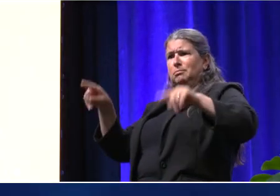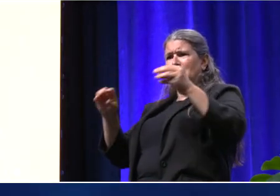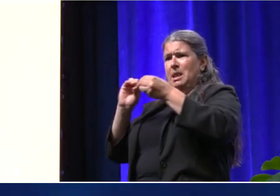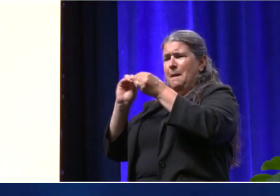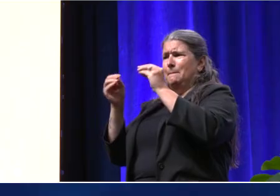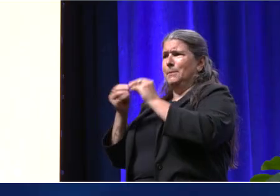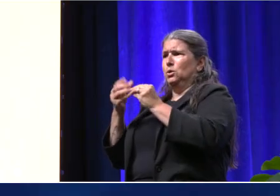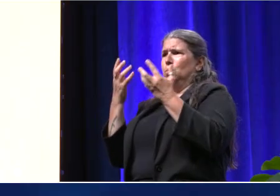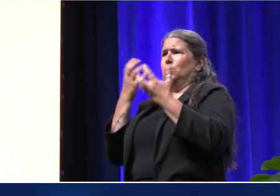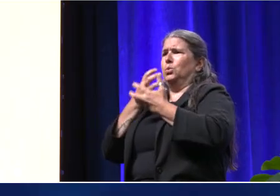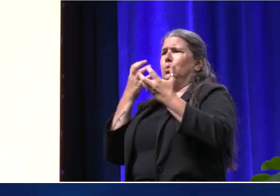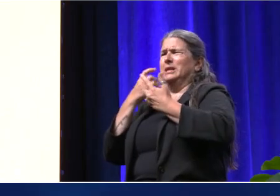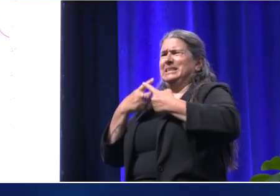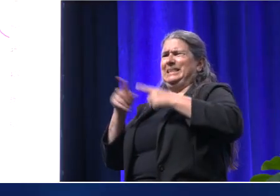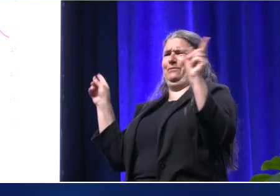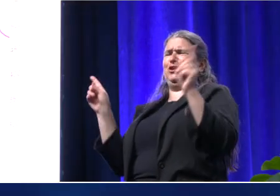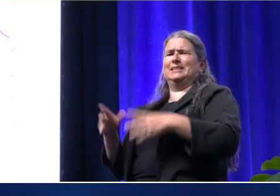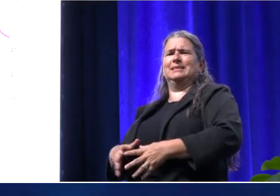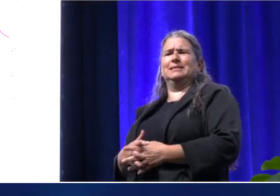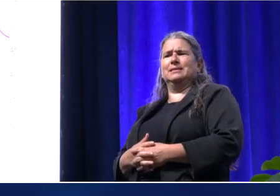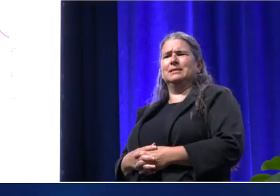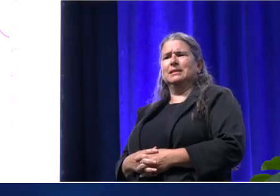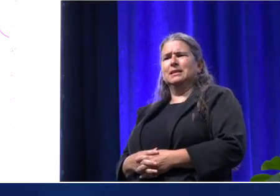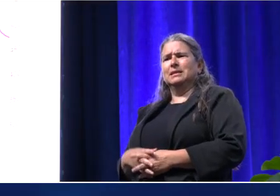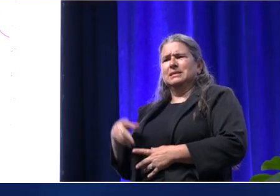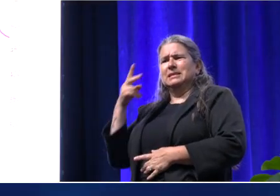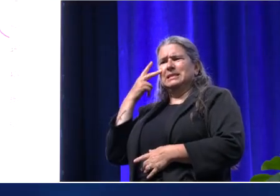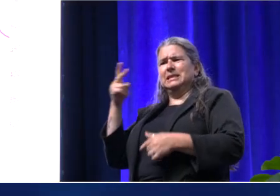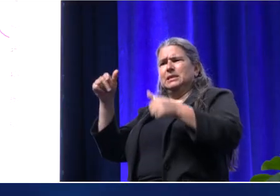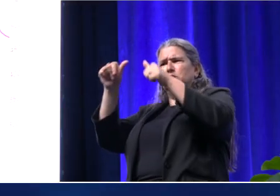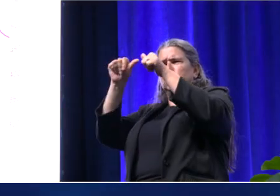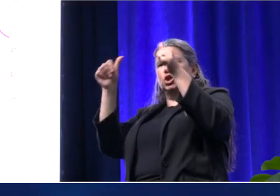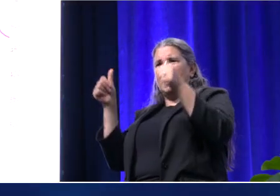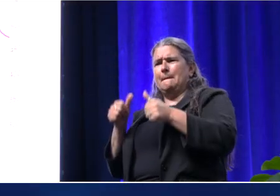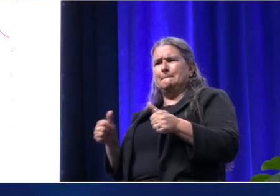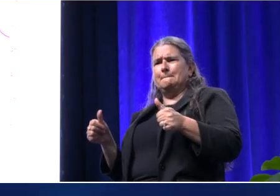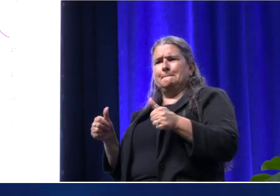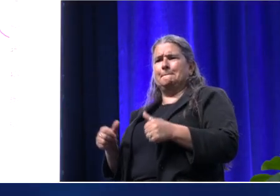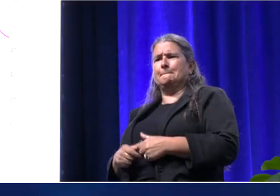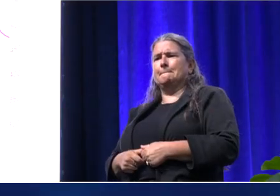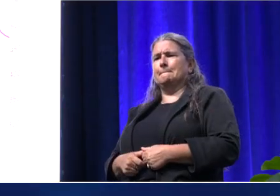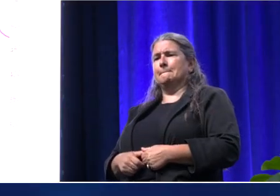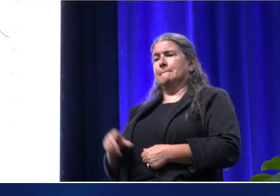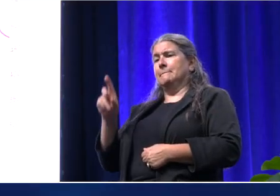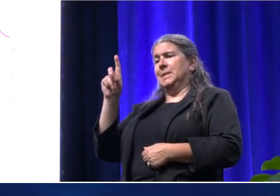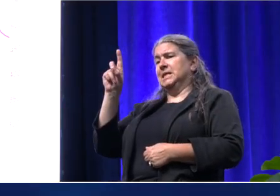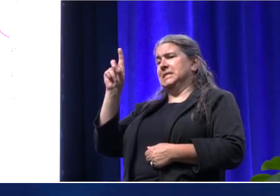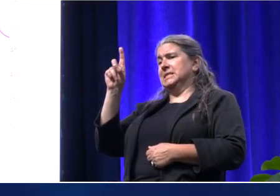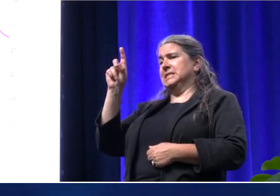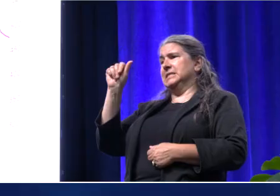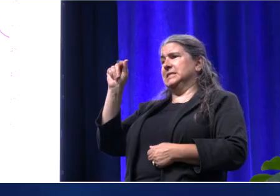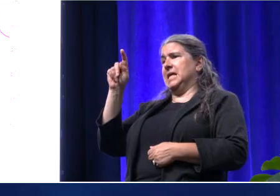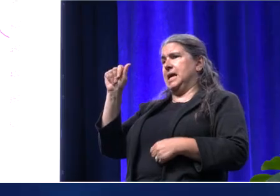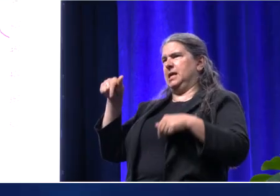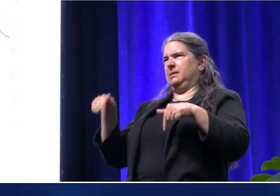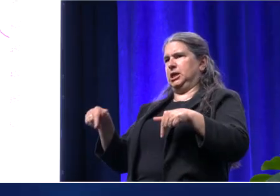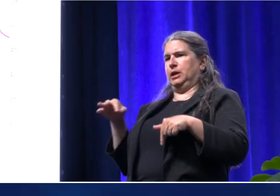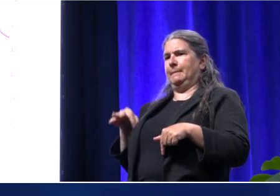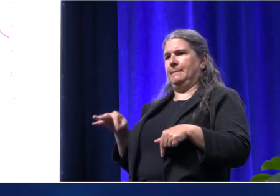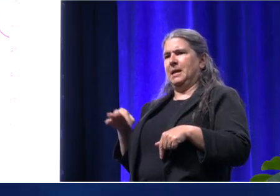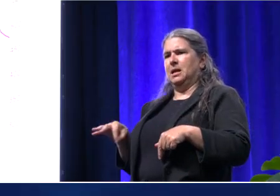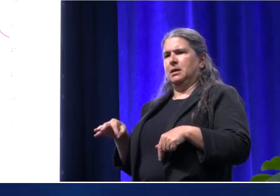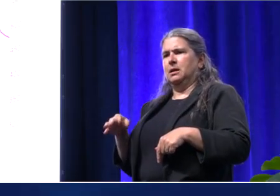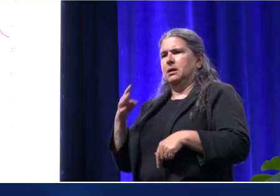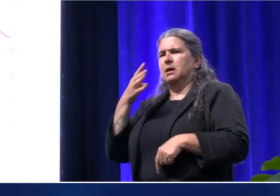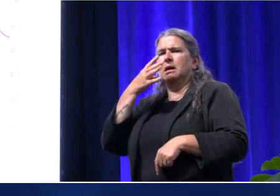like the shape of overdose declines. So this is here's the data from Maine. The purple line, you can ignore the blue, but the